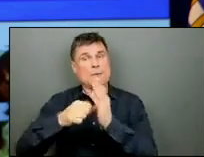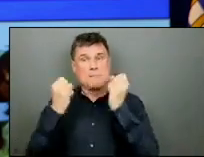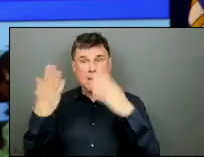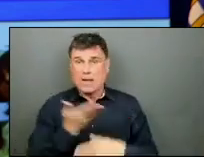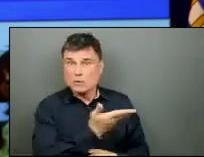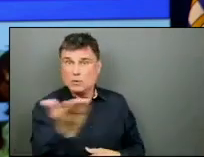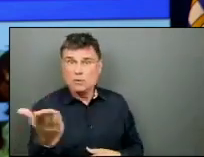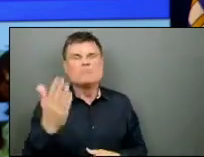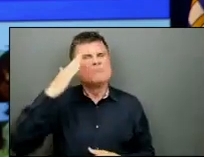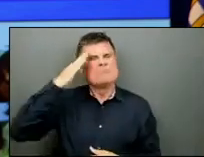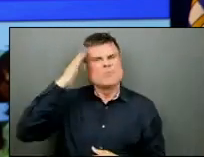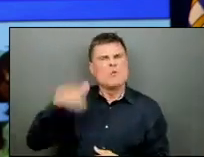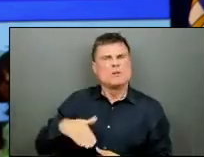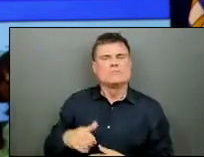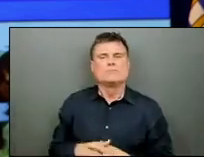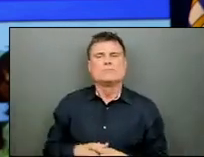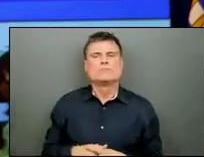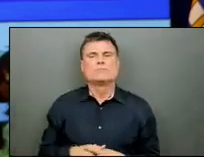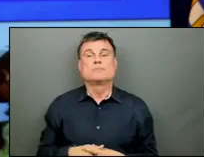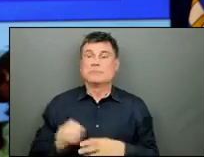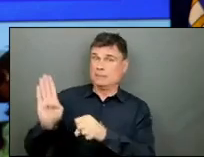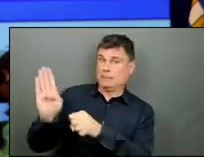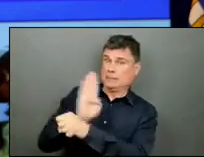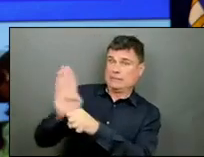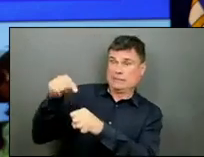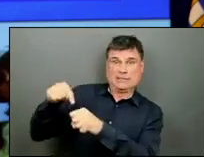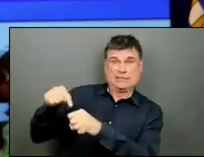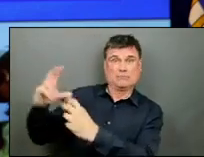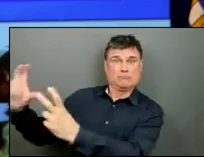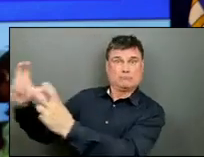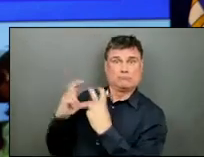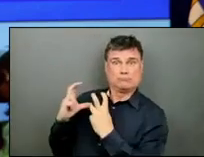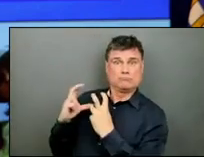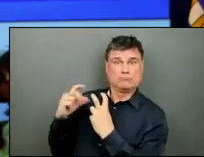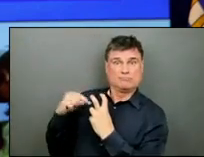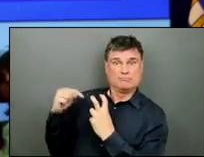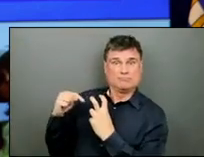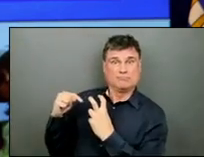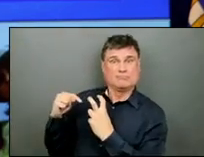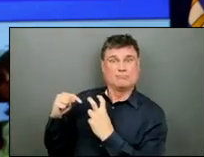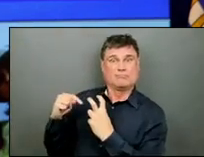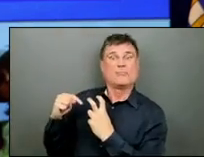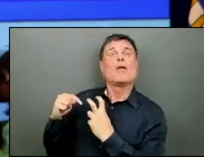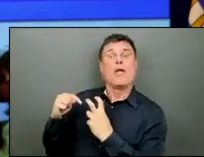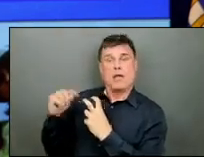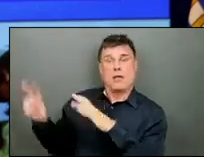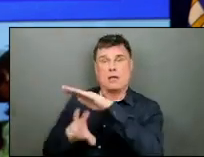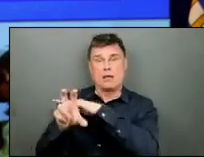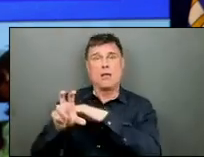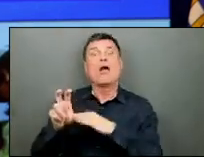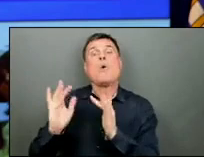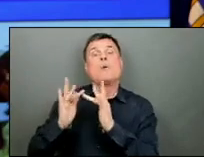the Circuit Breaker Business Grant Relief Program website launched this morning. We have seen a